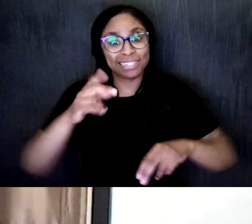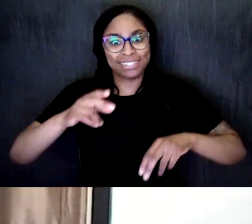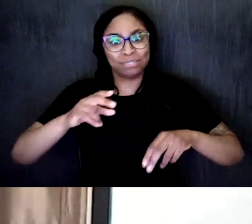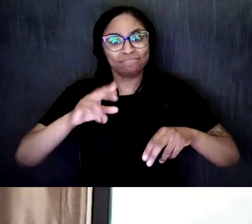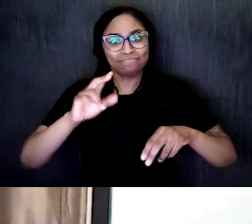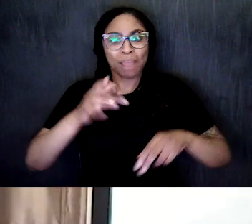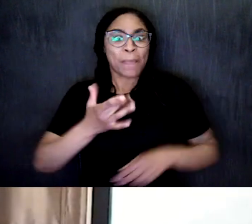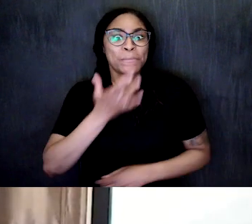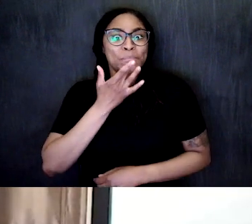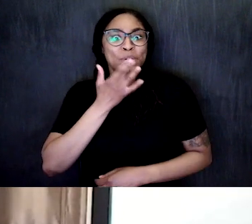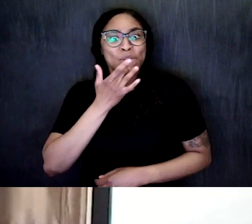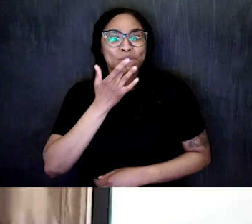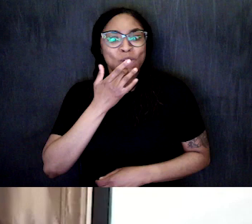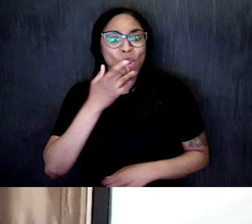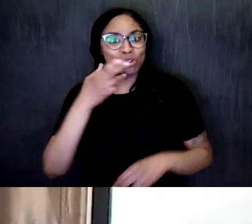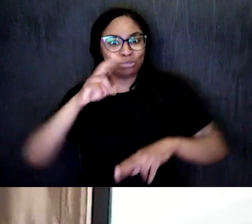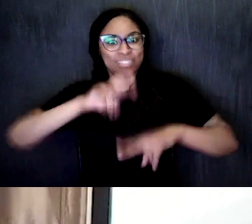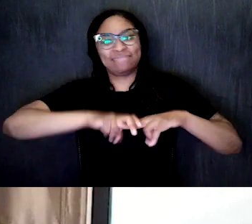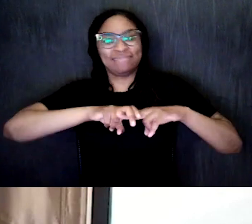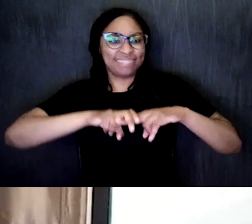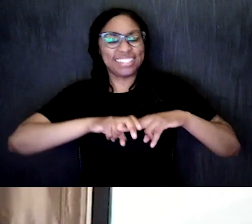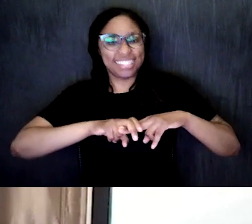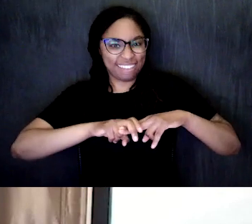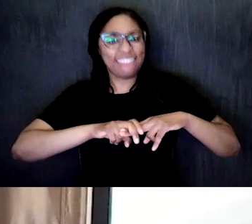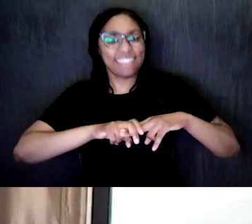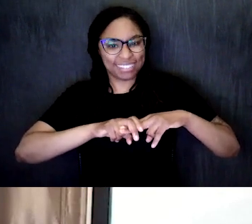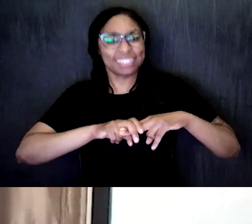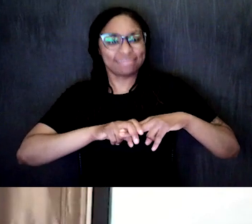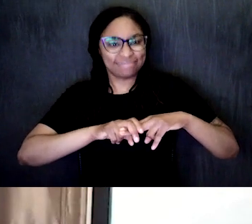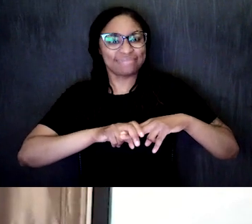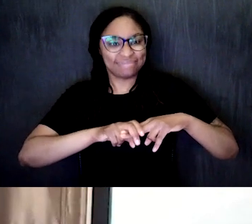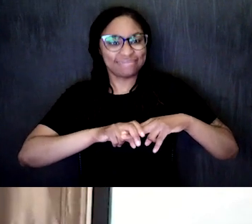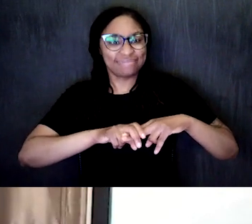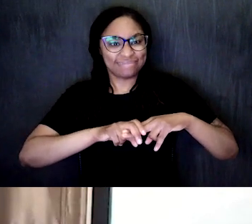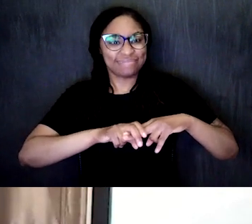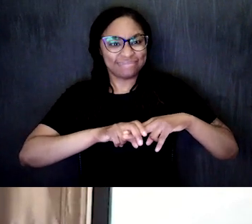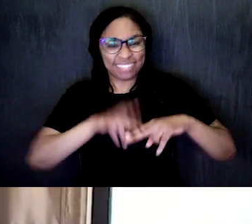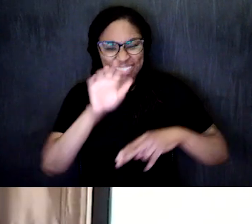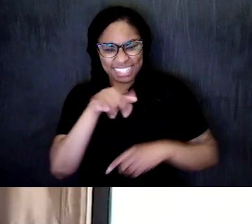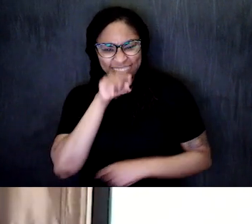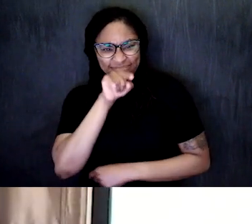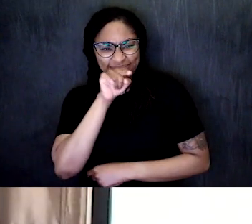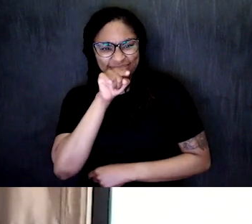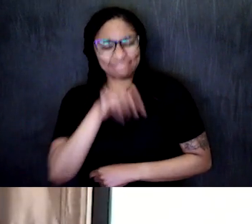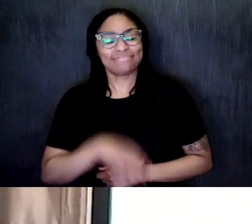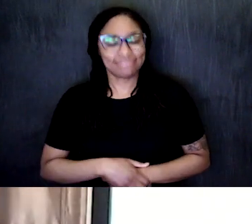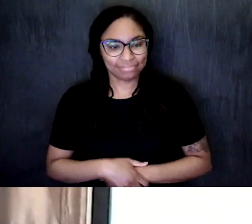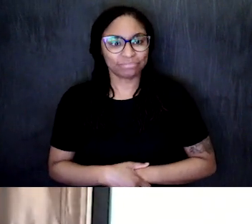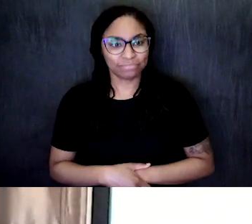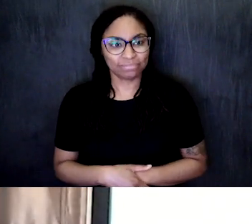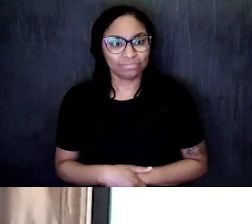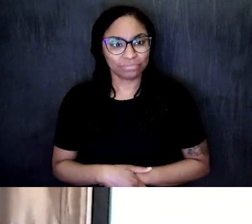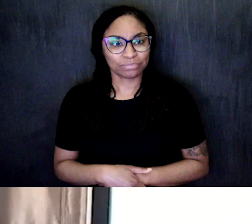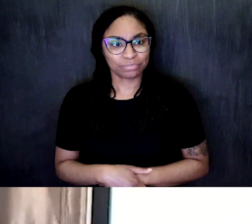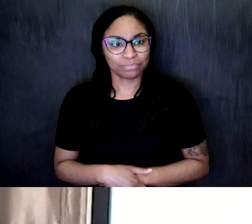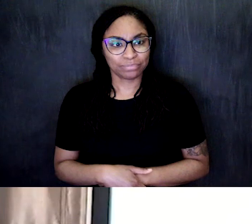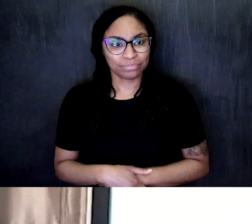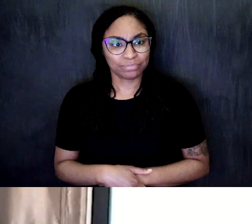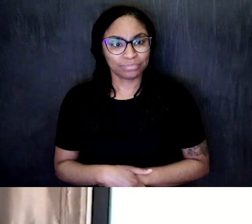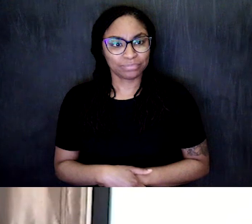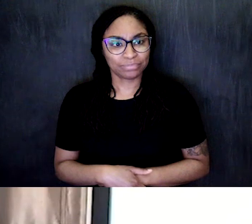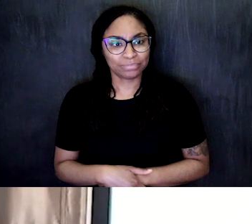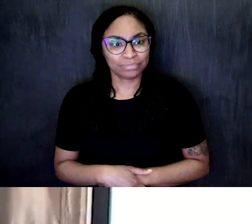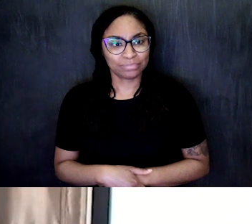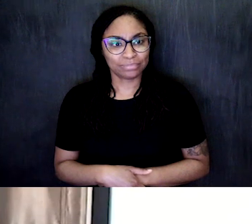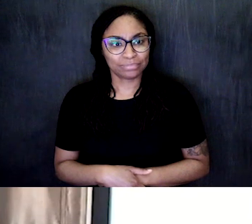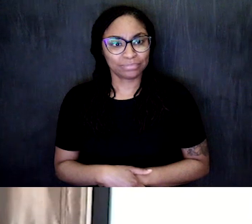fun. Just actually put the strap underneath your glutes and have it up here and then loop it.